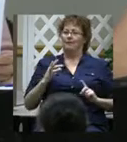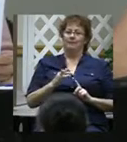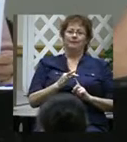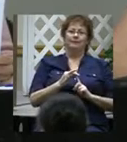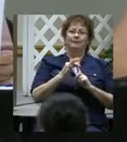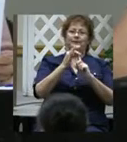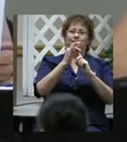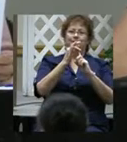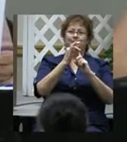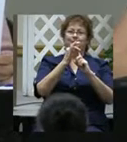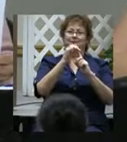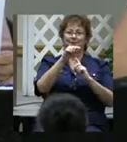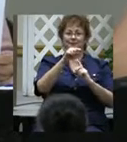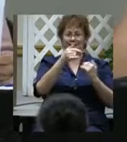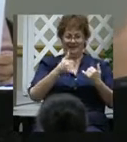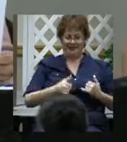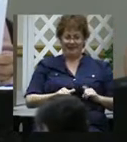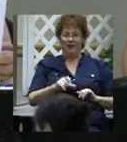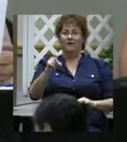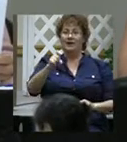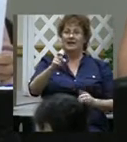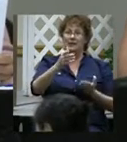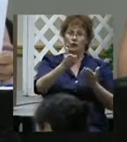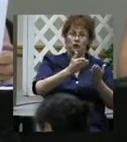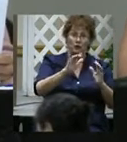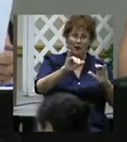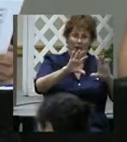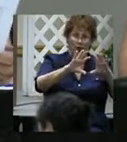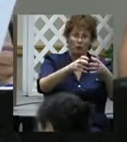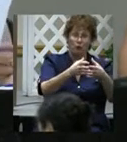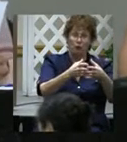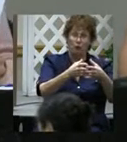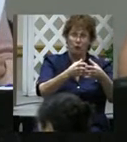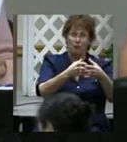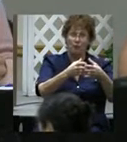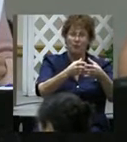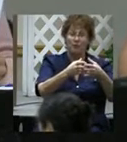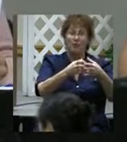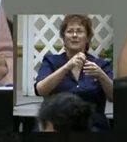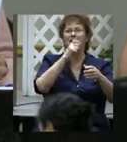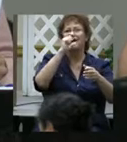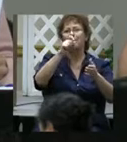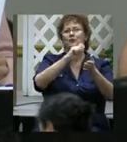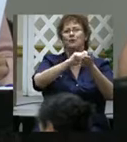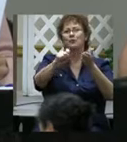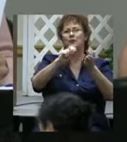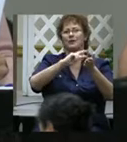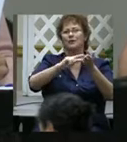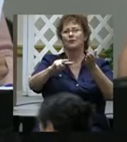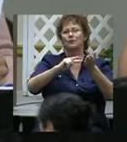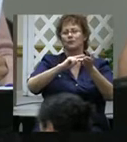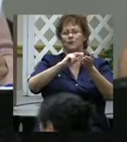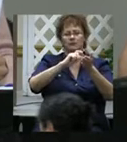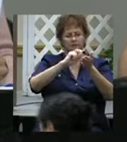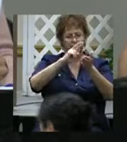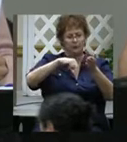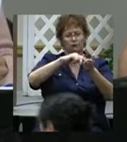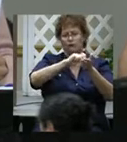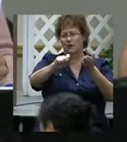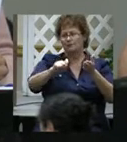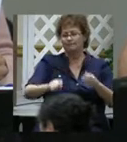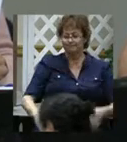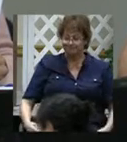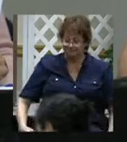there because we still have the need to serve that population. Same goes for other native languages.